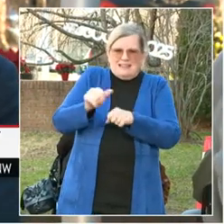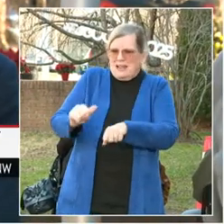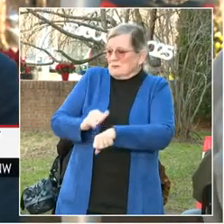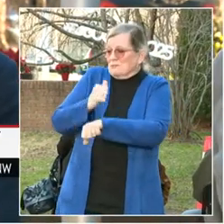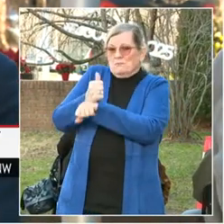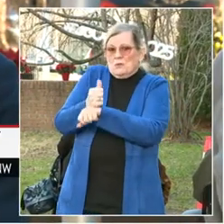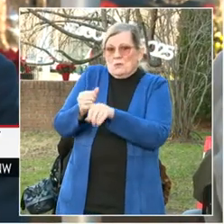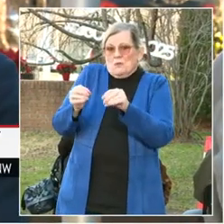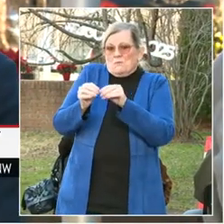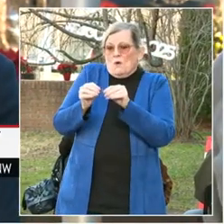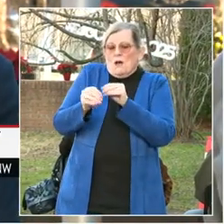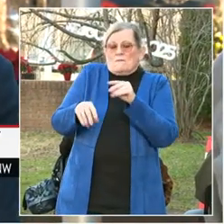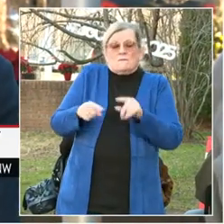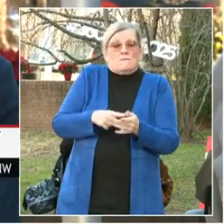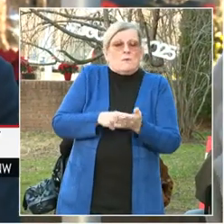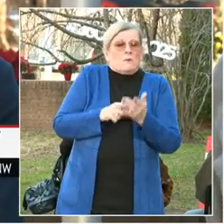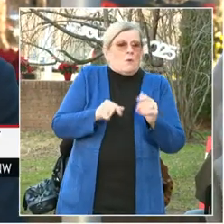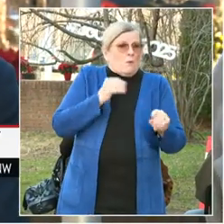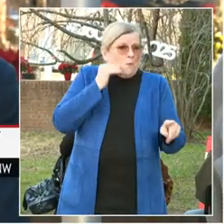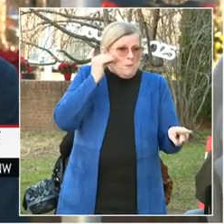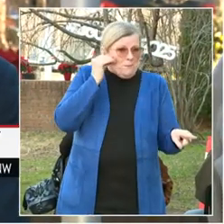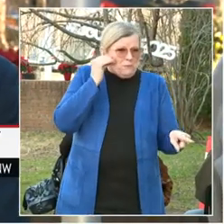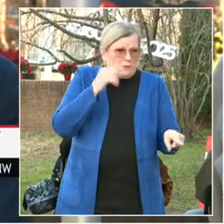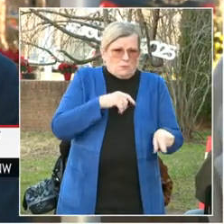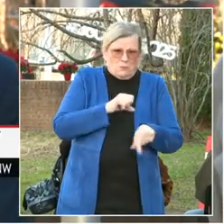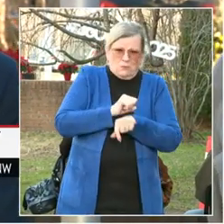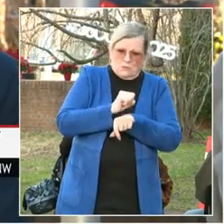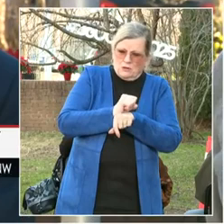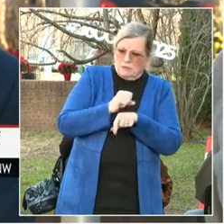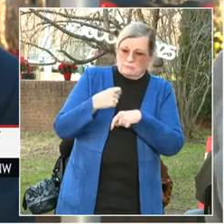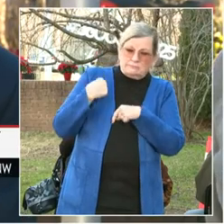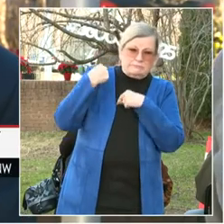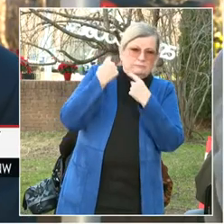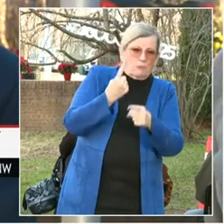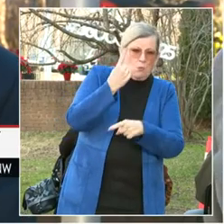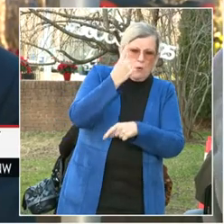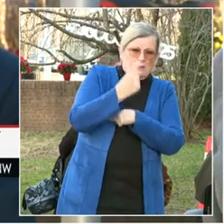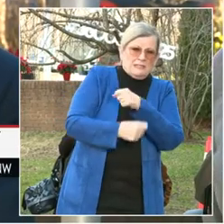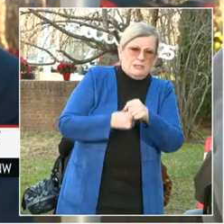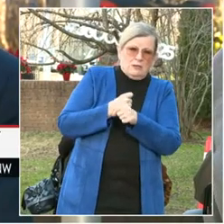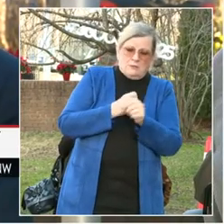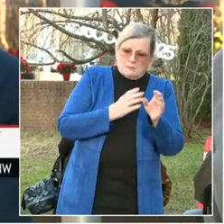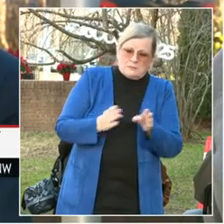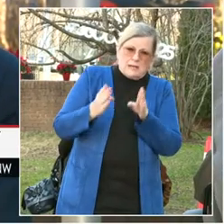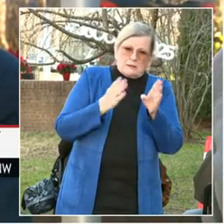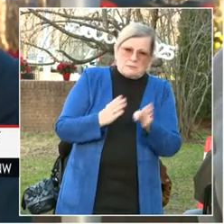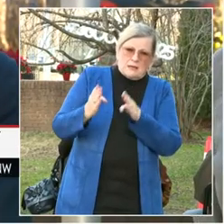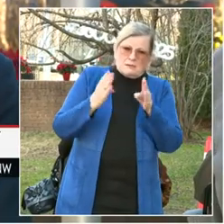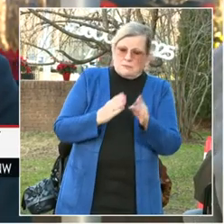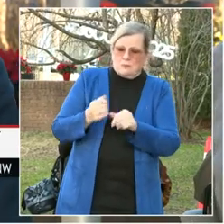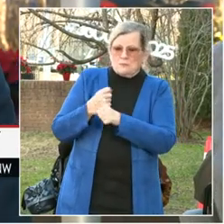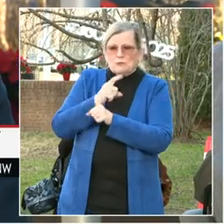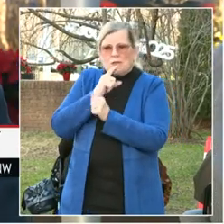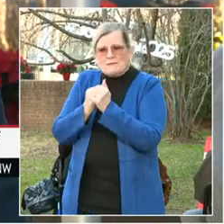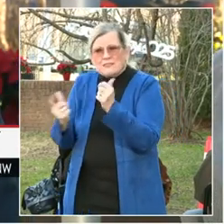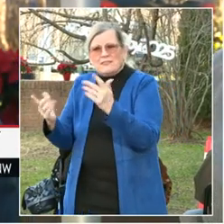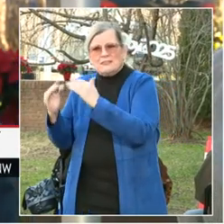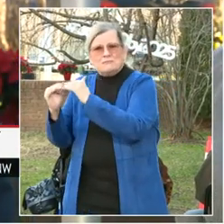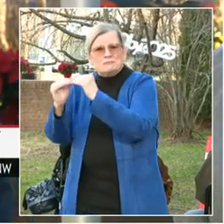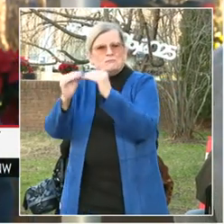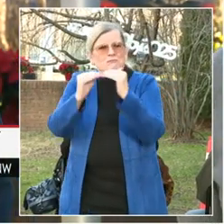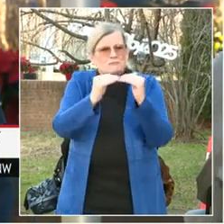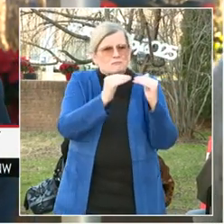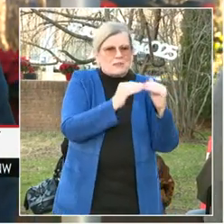community for over a year to develop a small area plan that advances more equitable and environmentally sustainable growth along the Connecticut Avenue